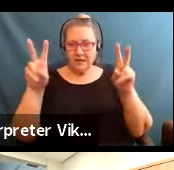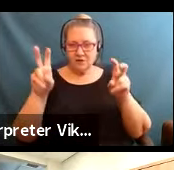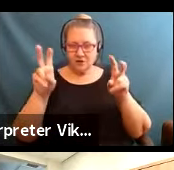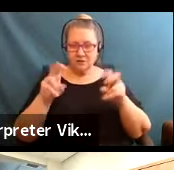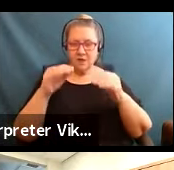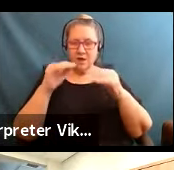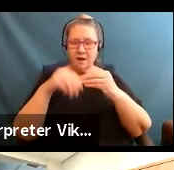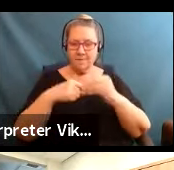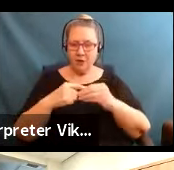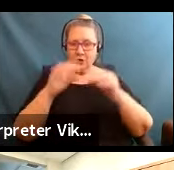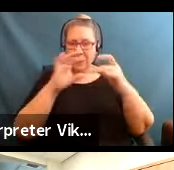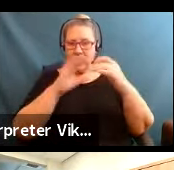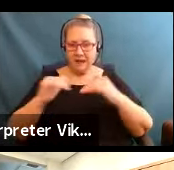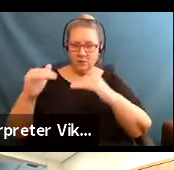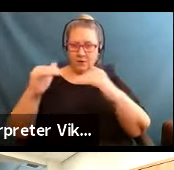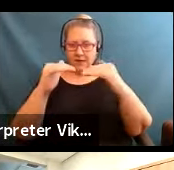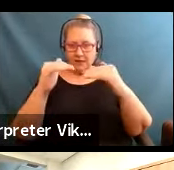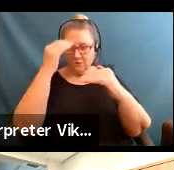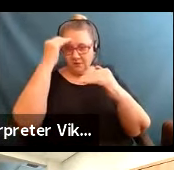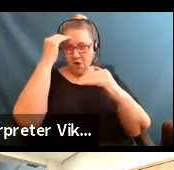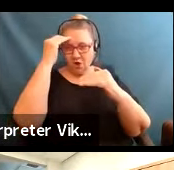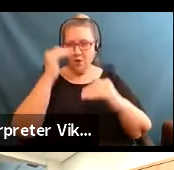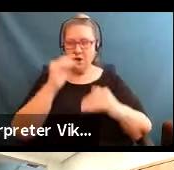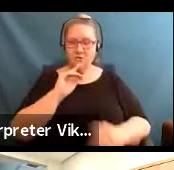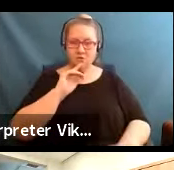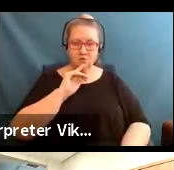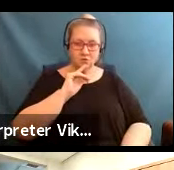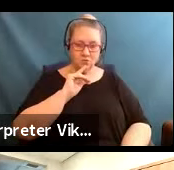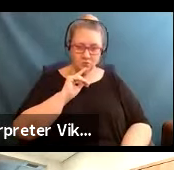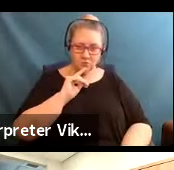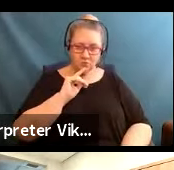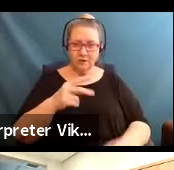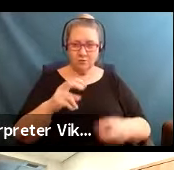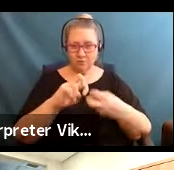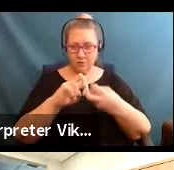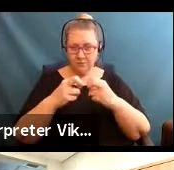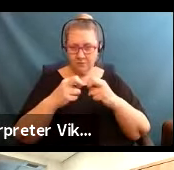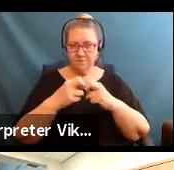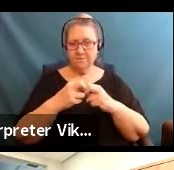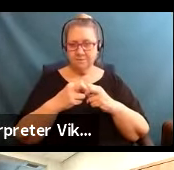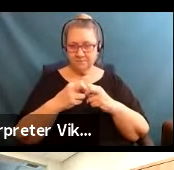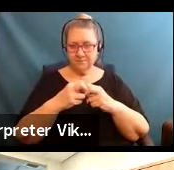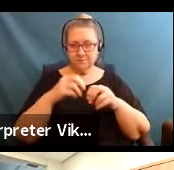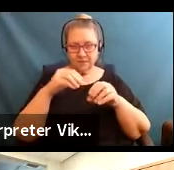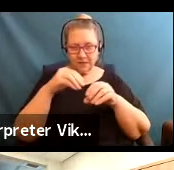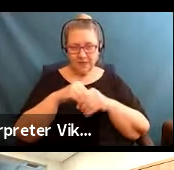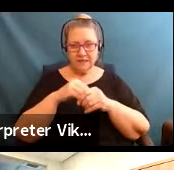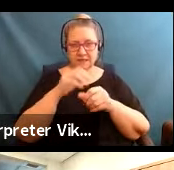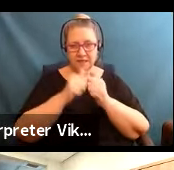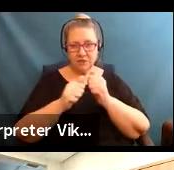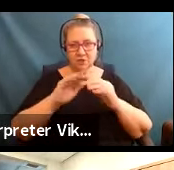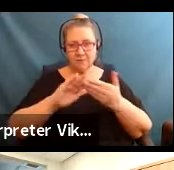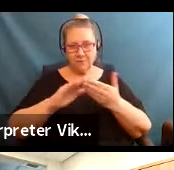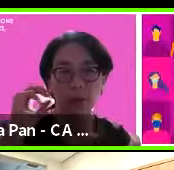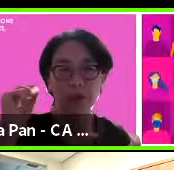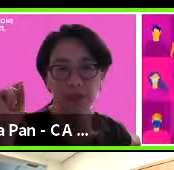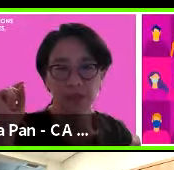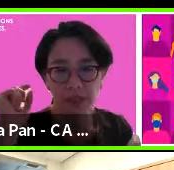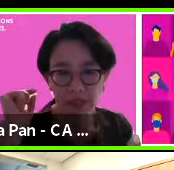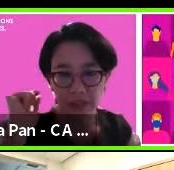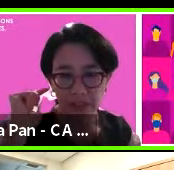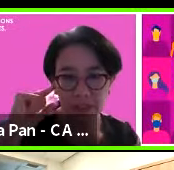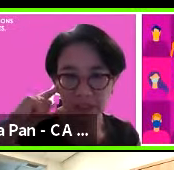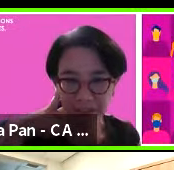that we also know are so real in our communities. Yeah, why